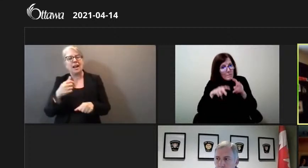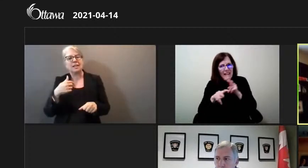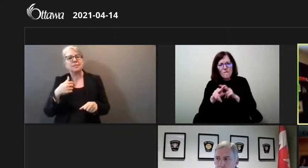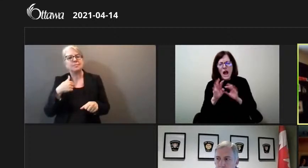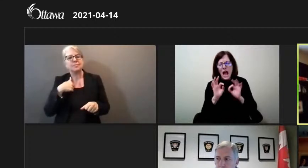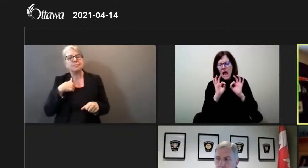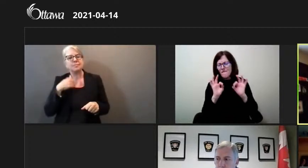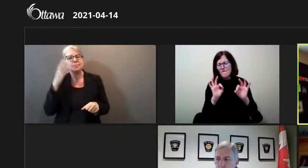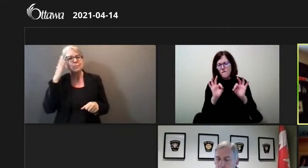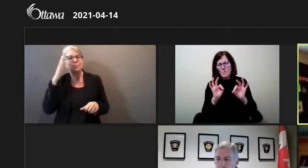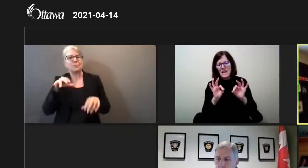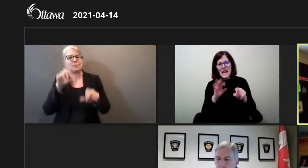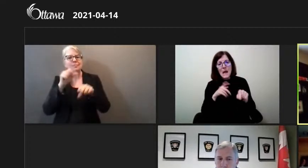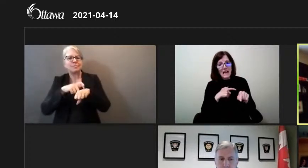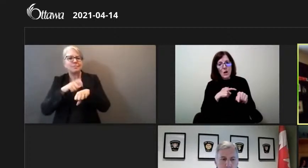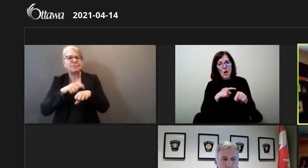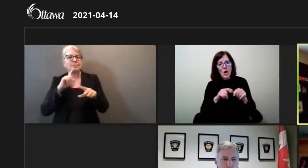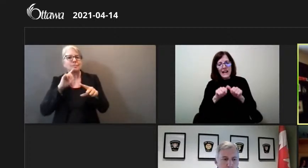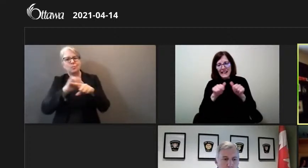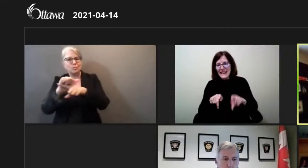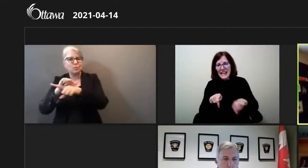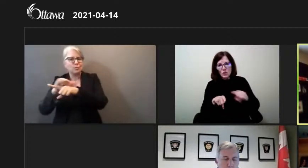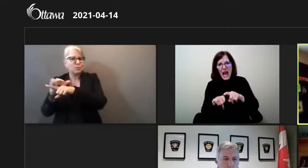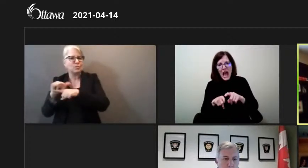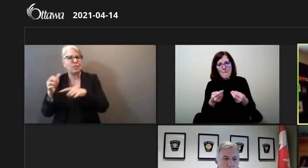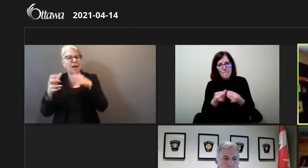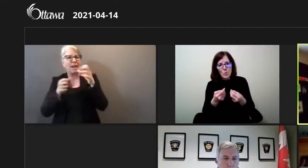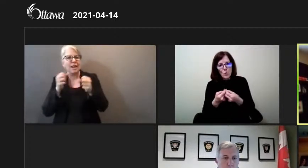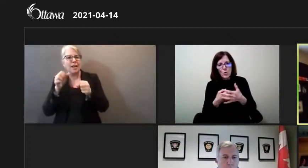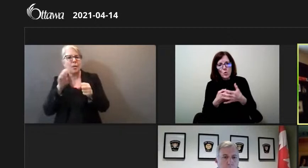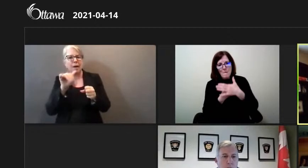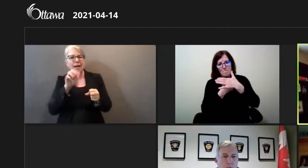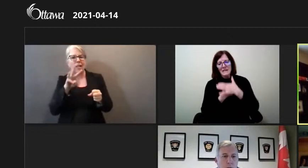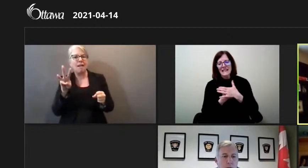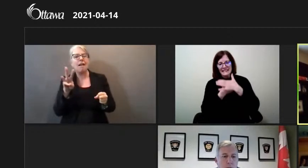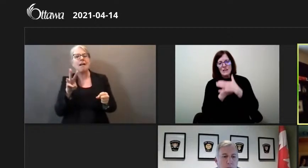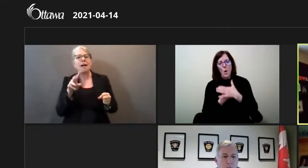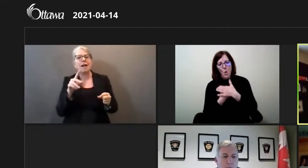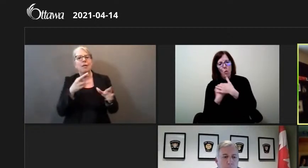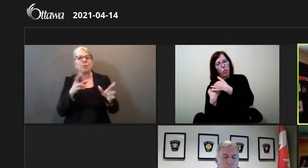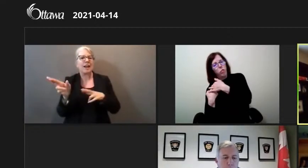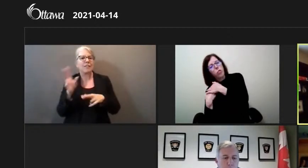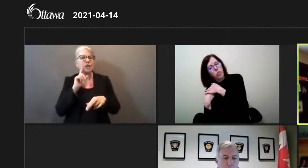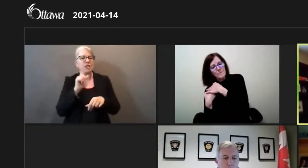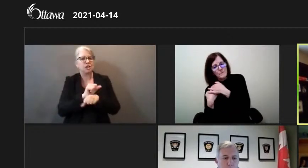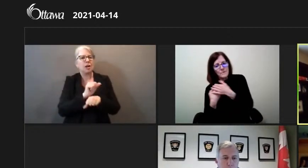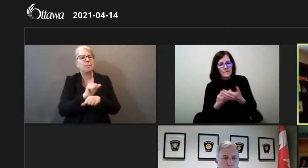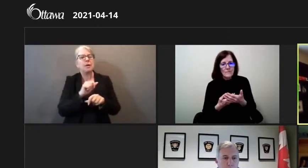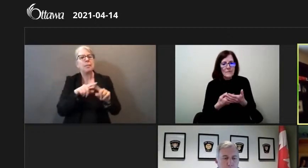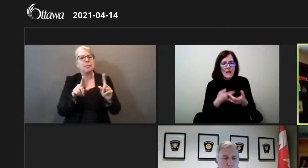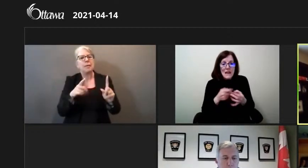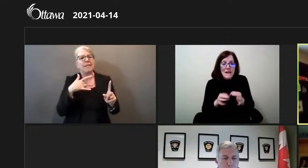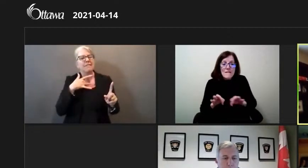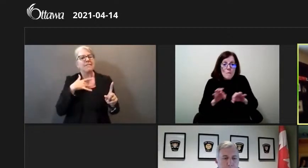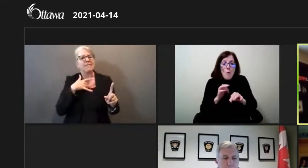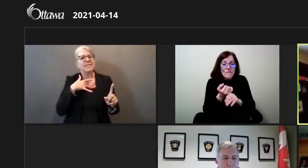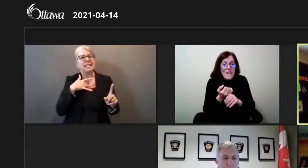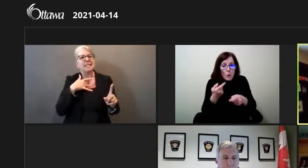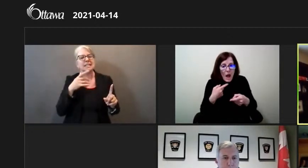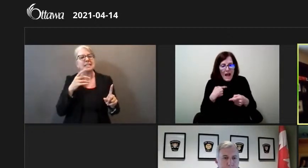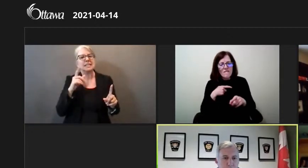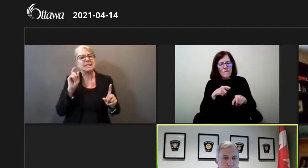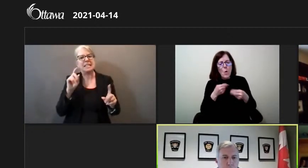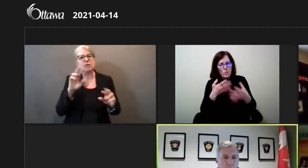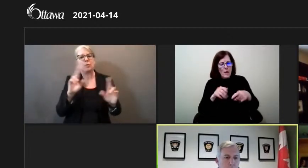takes a while to train bylaw and to get them ready for the job, but I think we have to set the wheels in